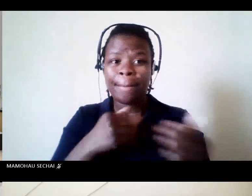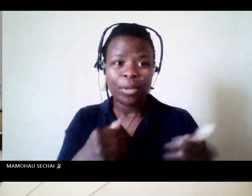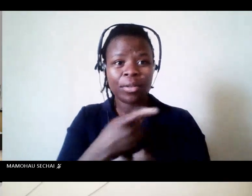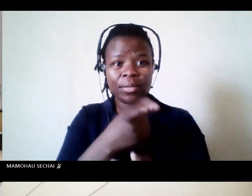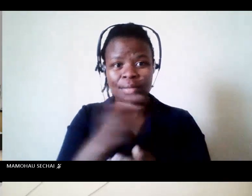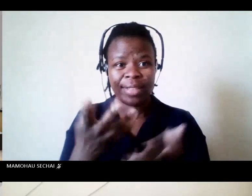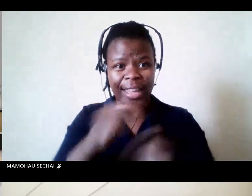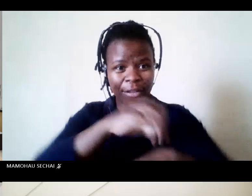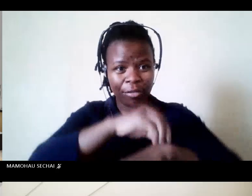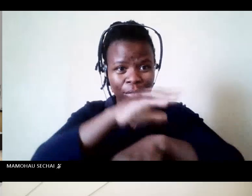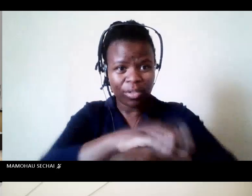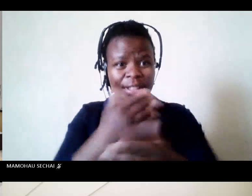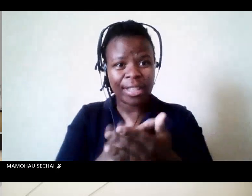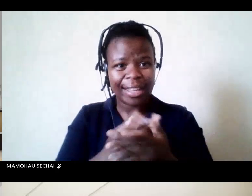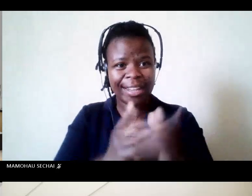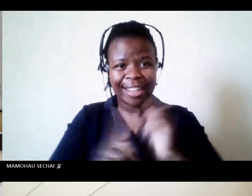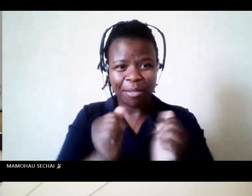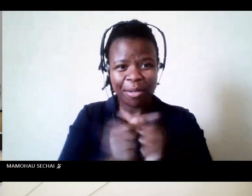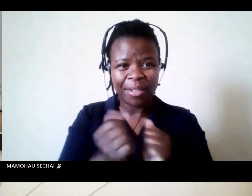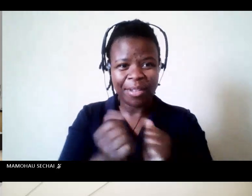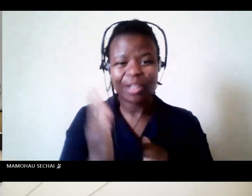to say hi to everyone.